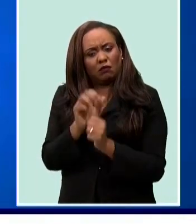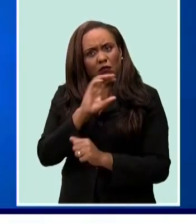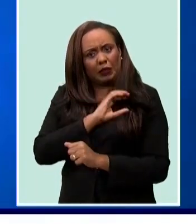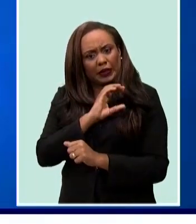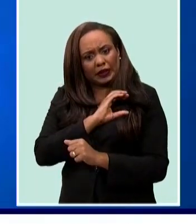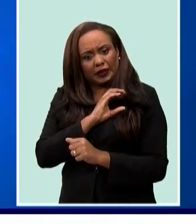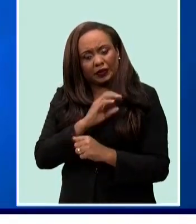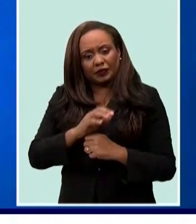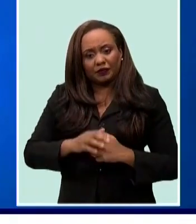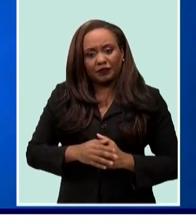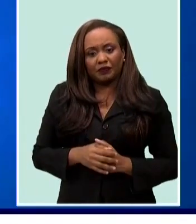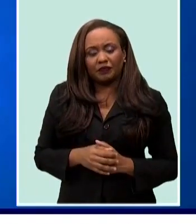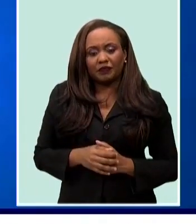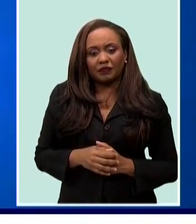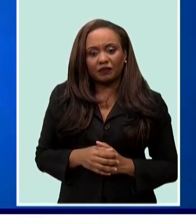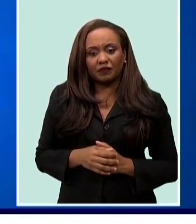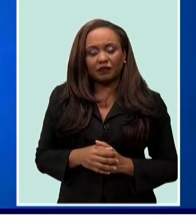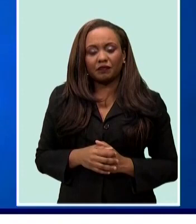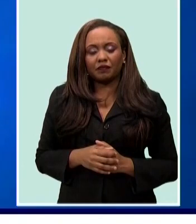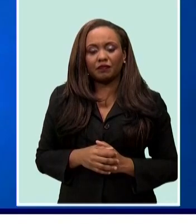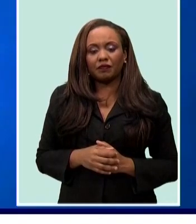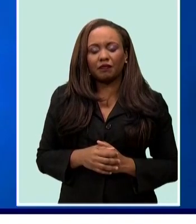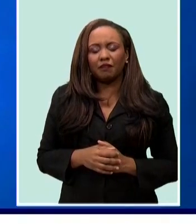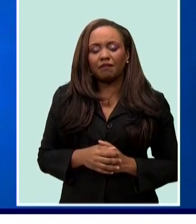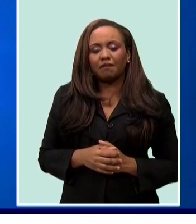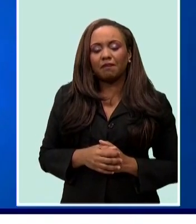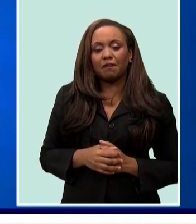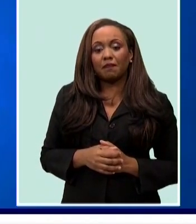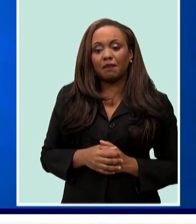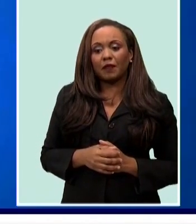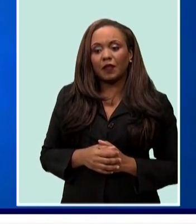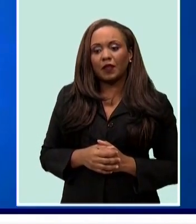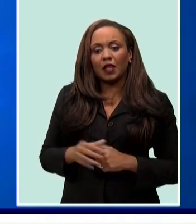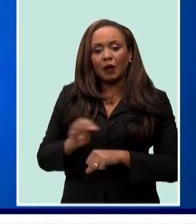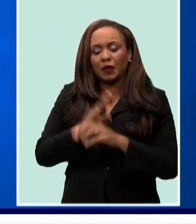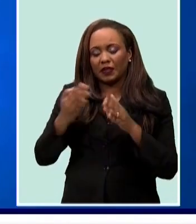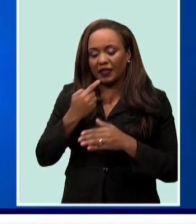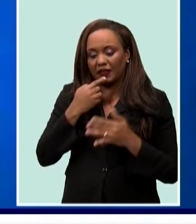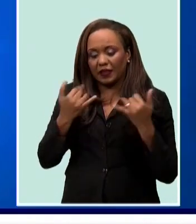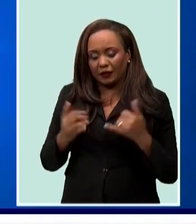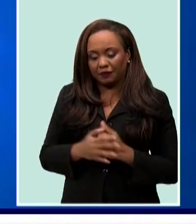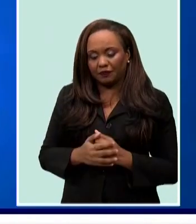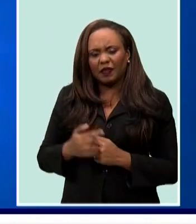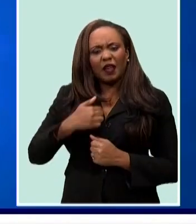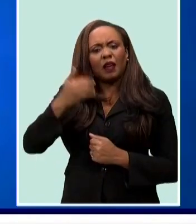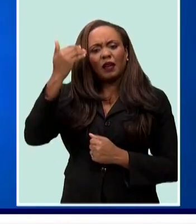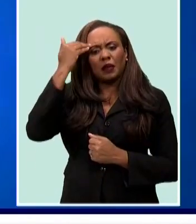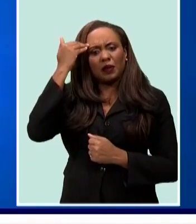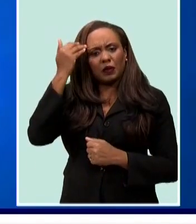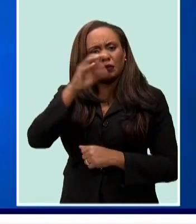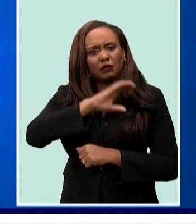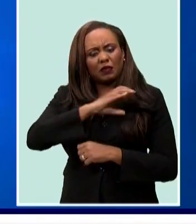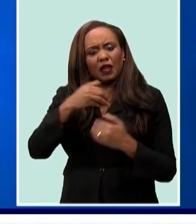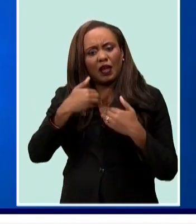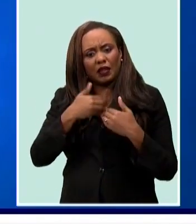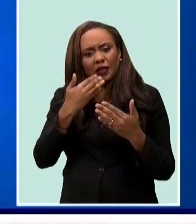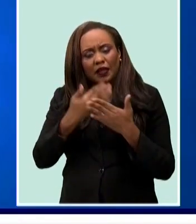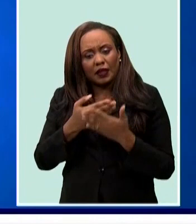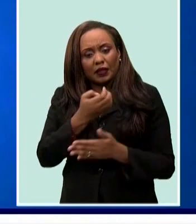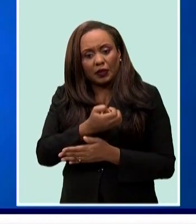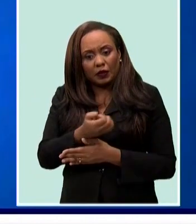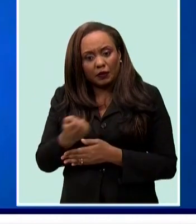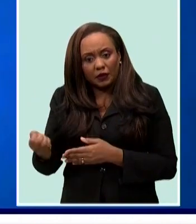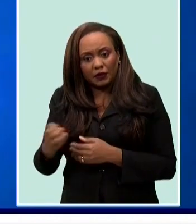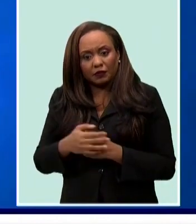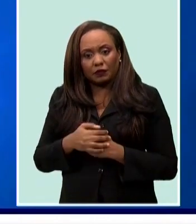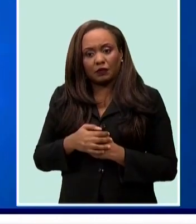of crime. I know that the police force, given the opportunity and given the equipment and the resources, and we are